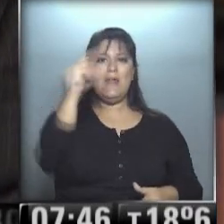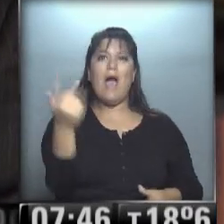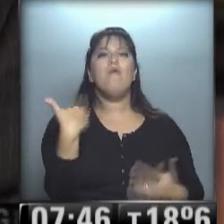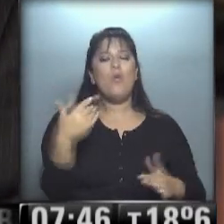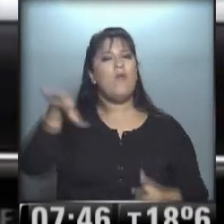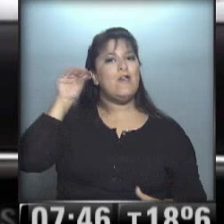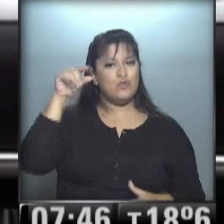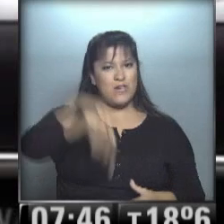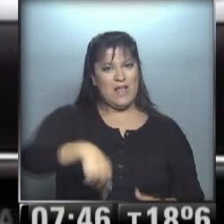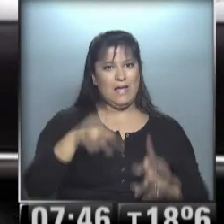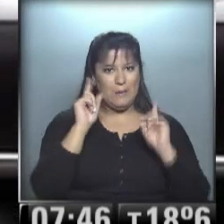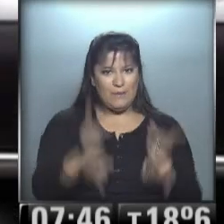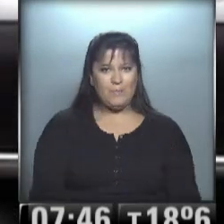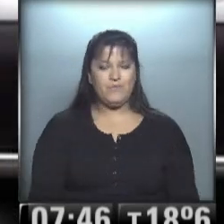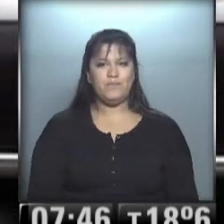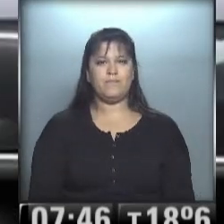7.